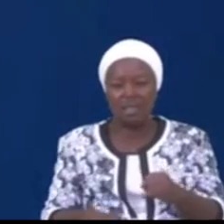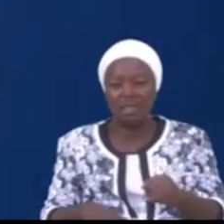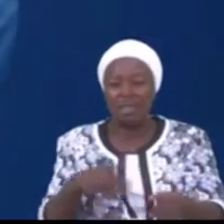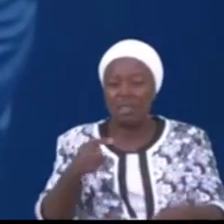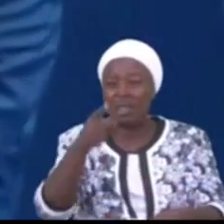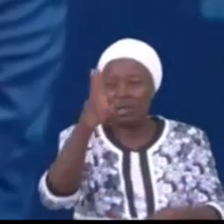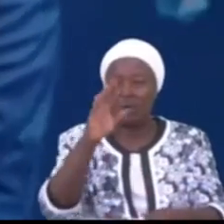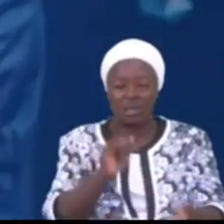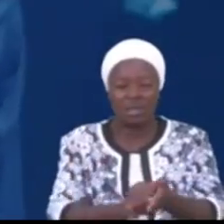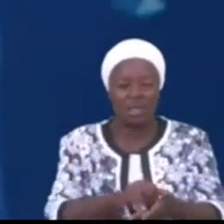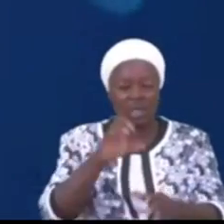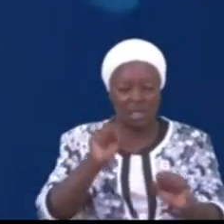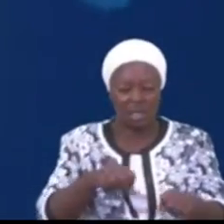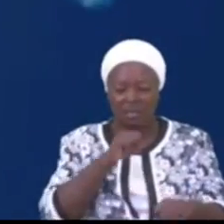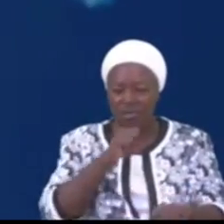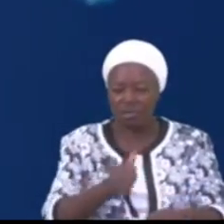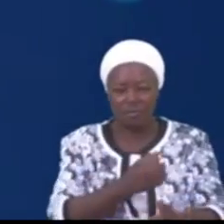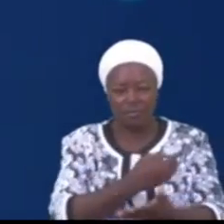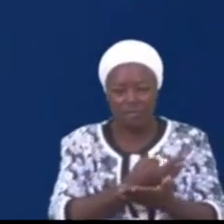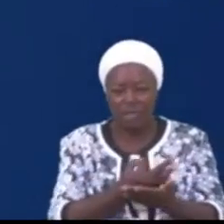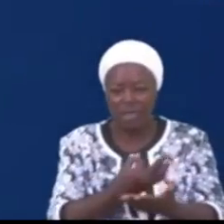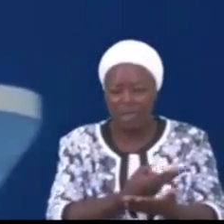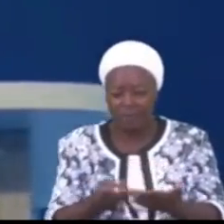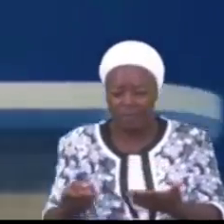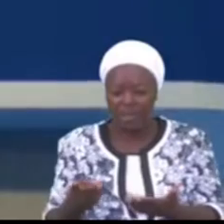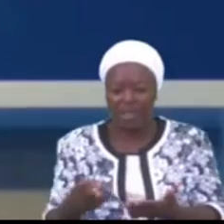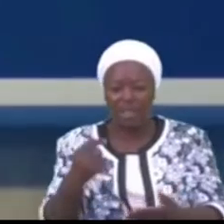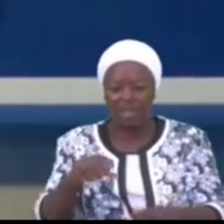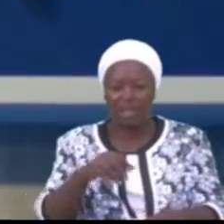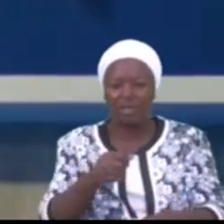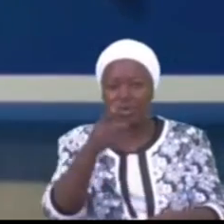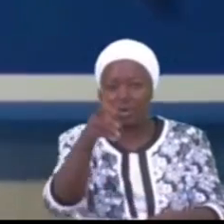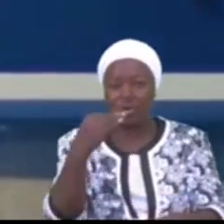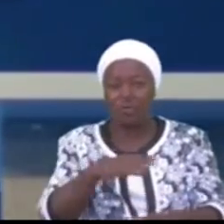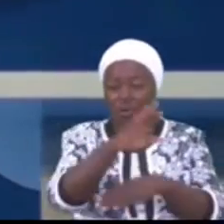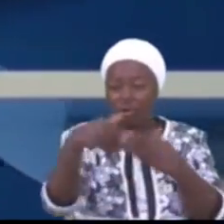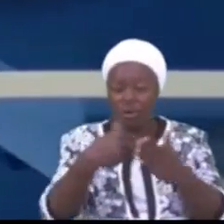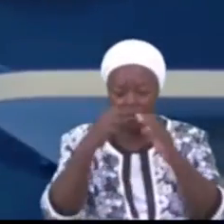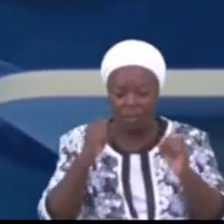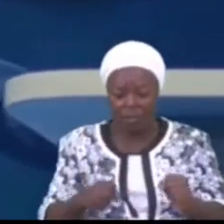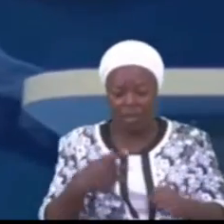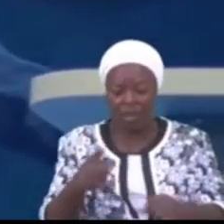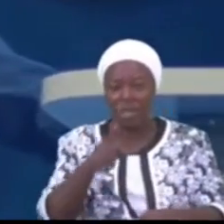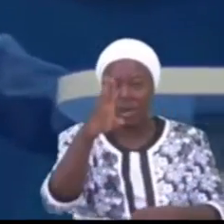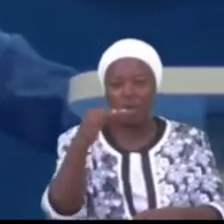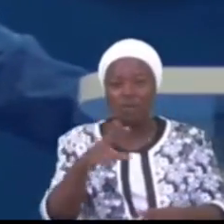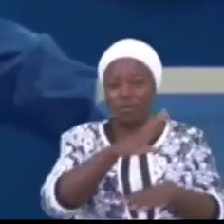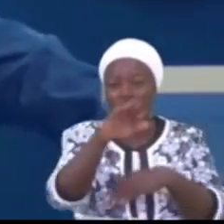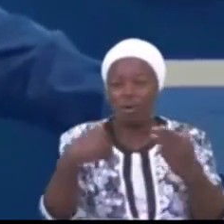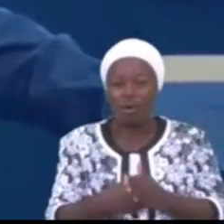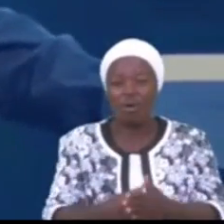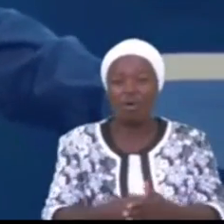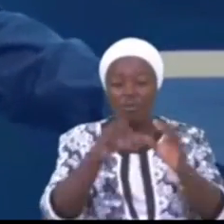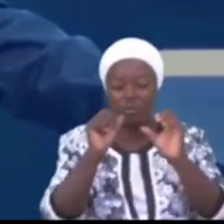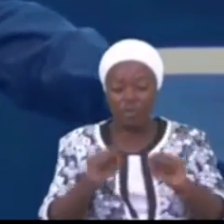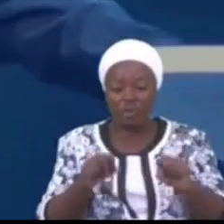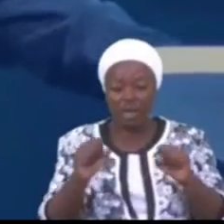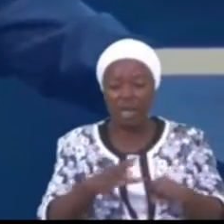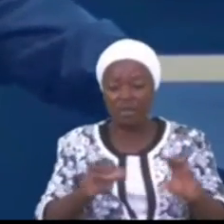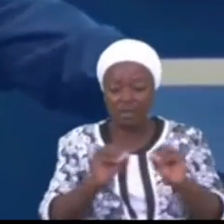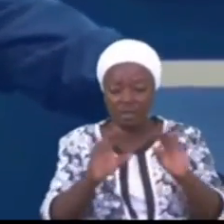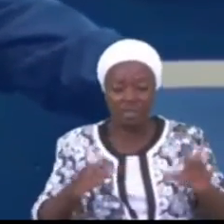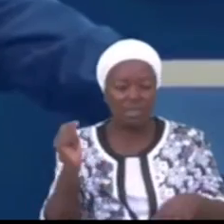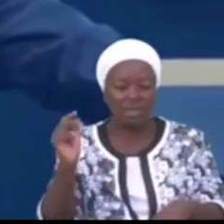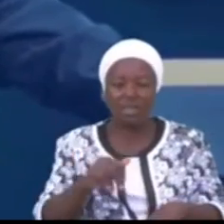the God of all power, the God of all possibilities, and nothing shall be impossible unto